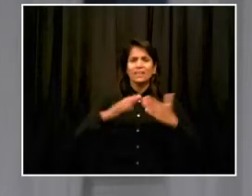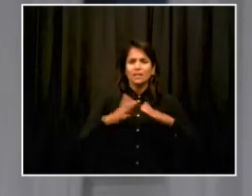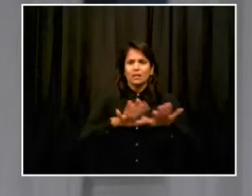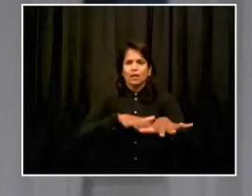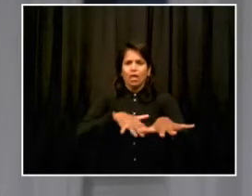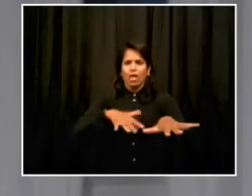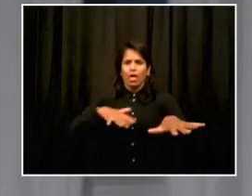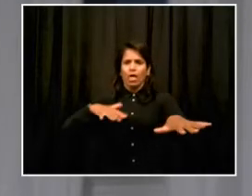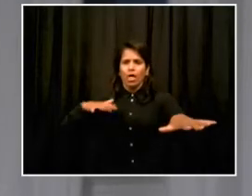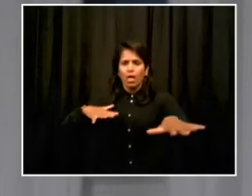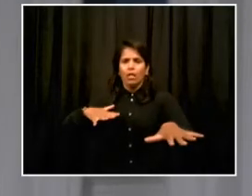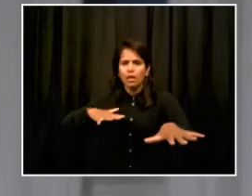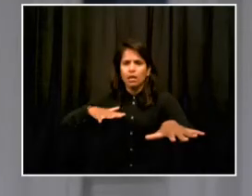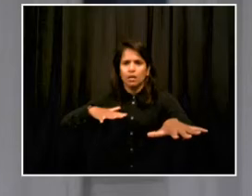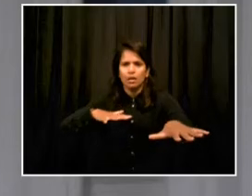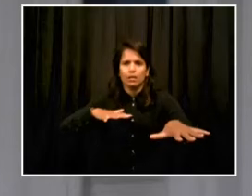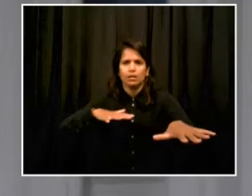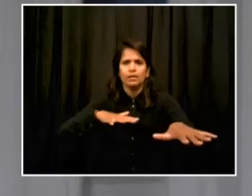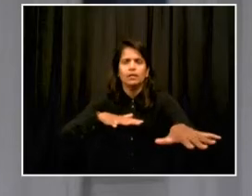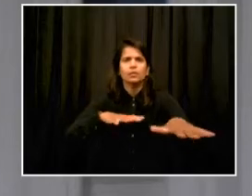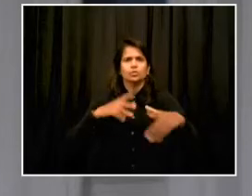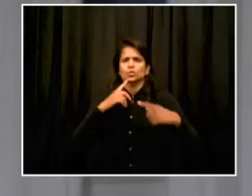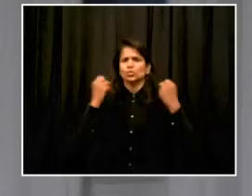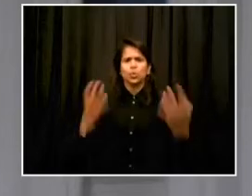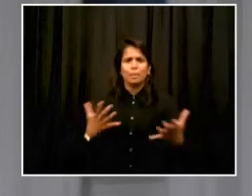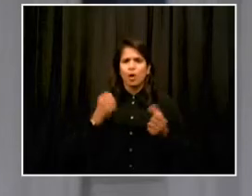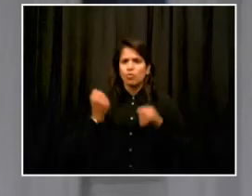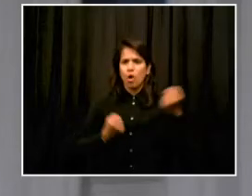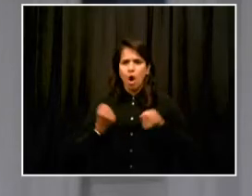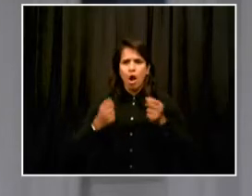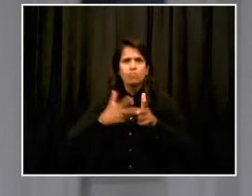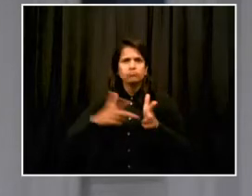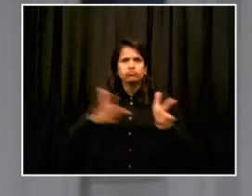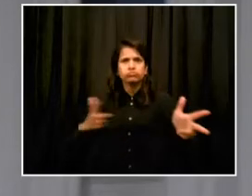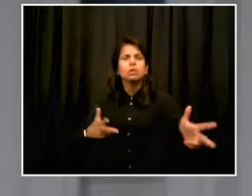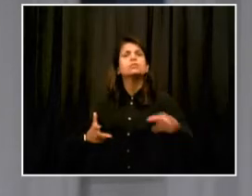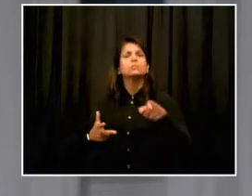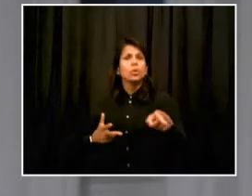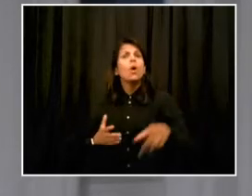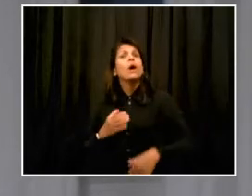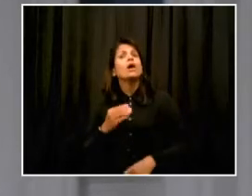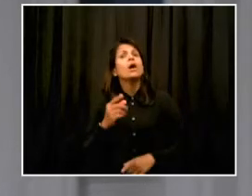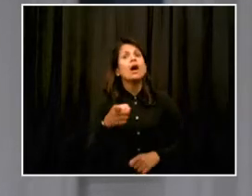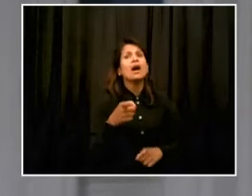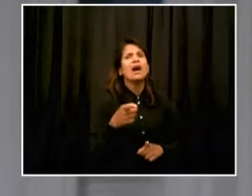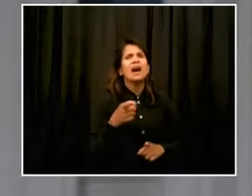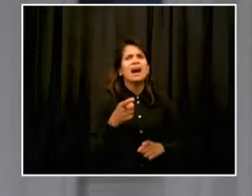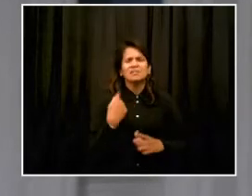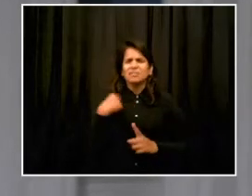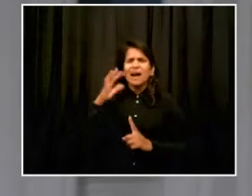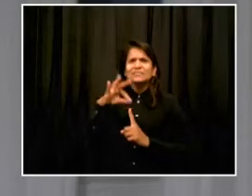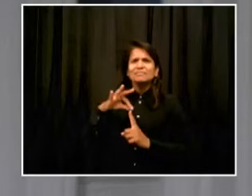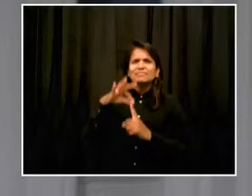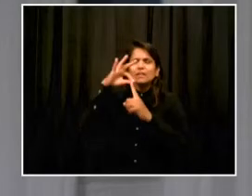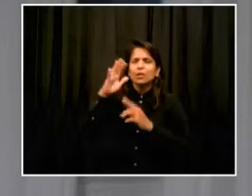a vehicle. Let's say it's the 8th vehicle that crosses the bridge, and we identify that vehicle, and the deputies would conduct a stop,